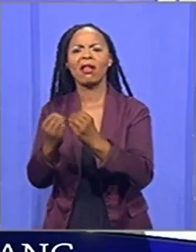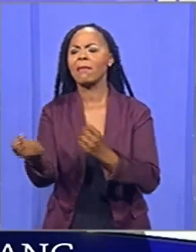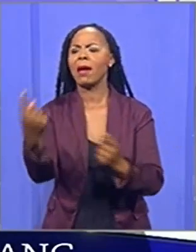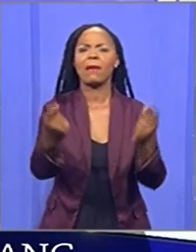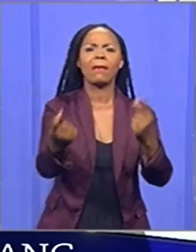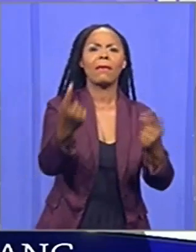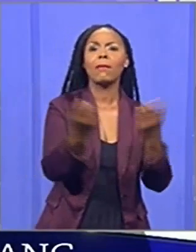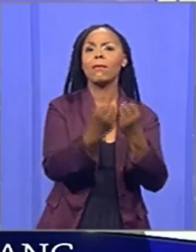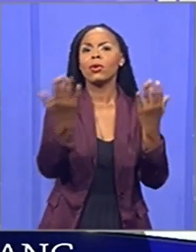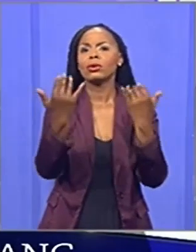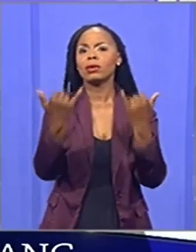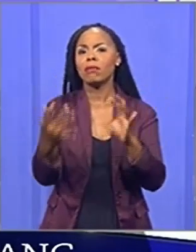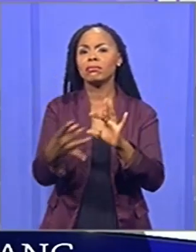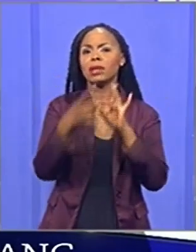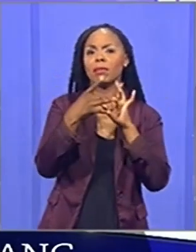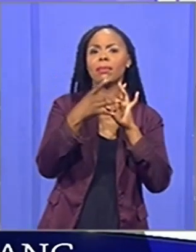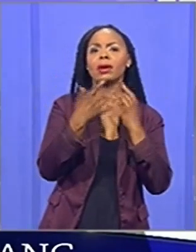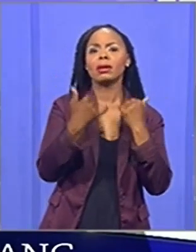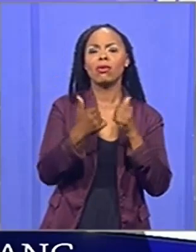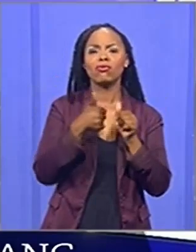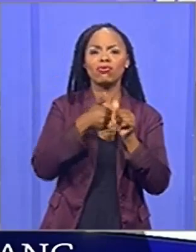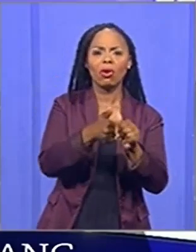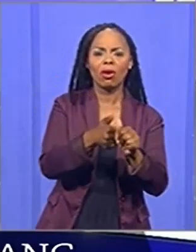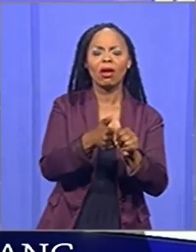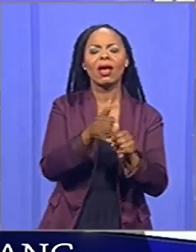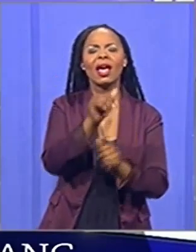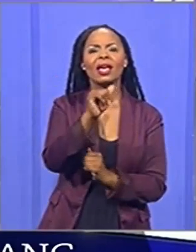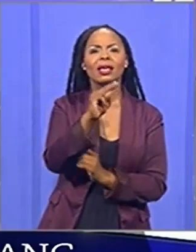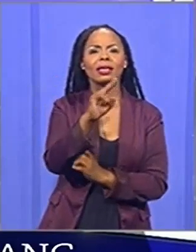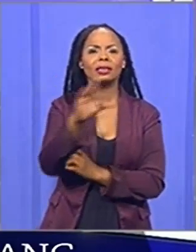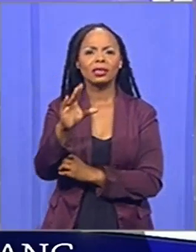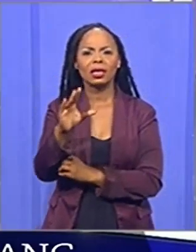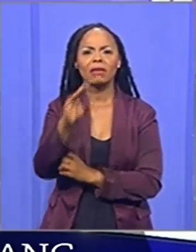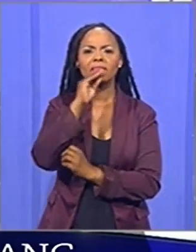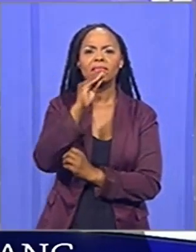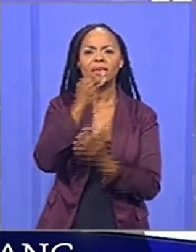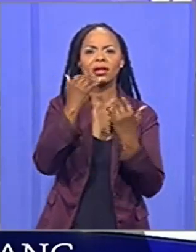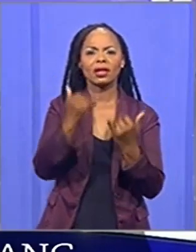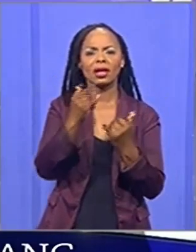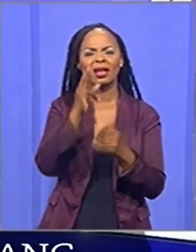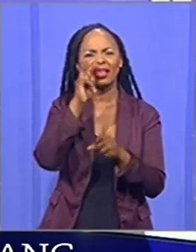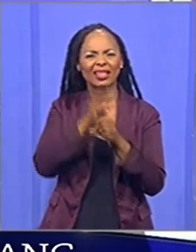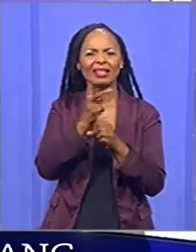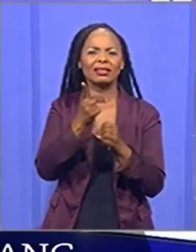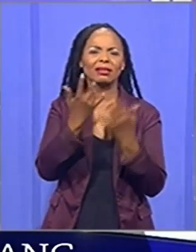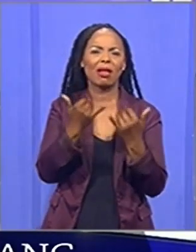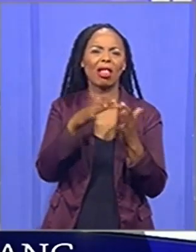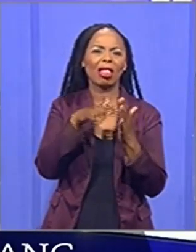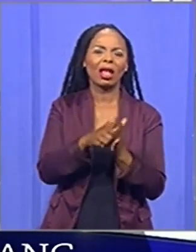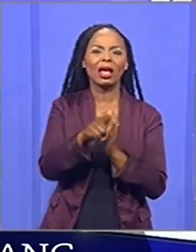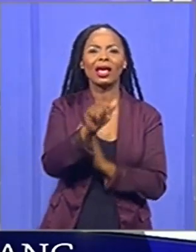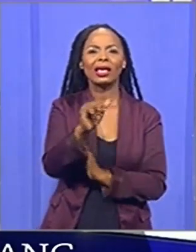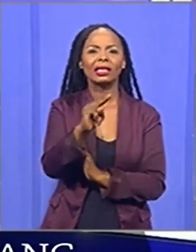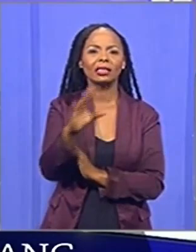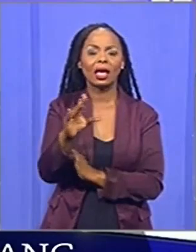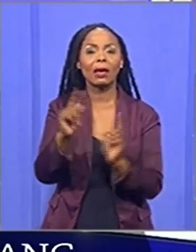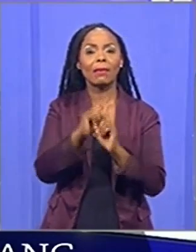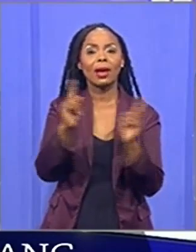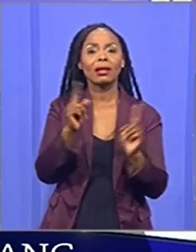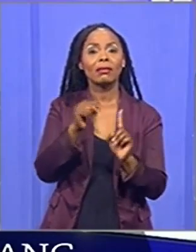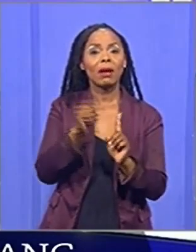e khotšego ka melawana ya mokgatlo wo o bušago ke go gwahlafiša ANC. Mbalula o boletše se ka Rustenburg